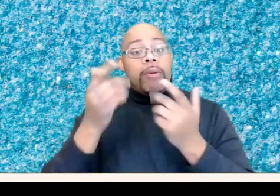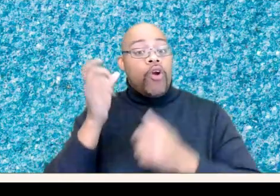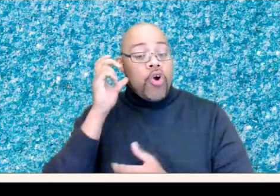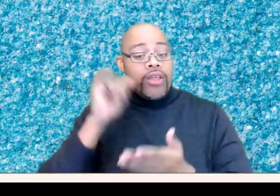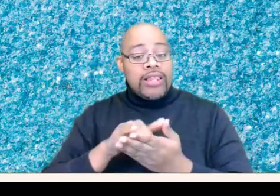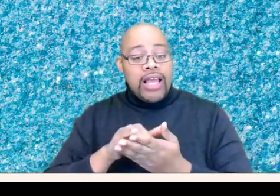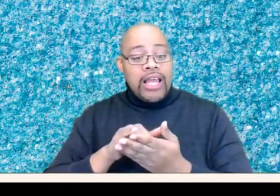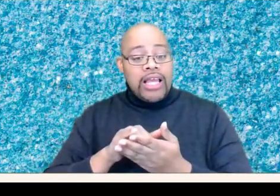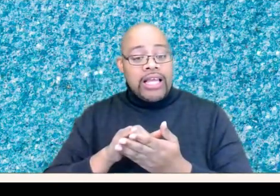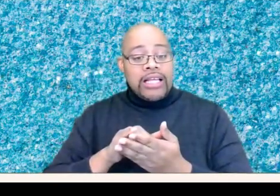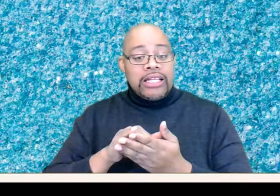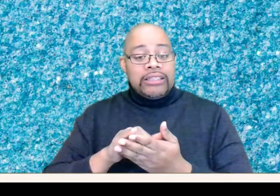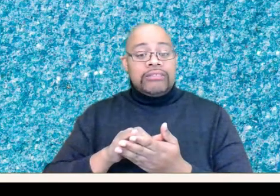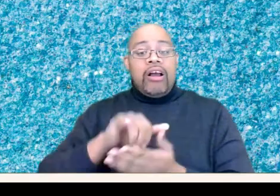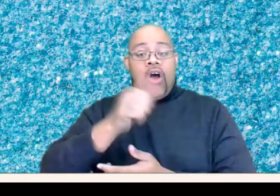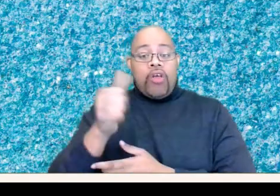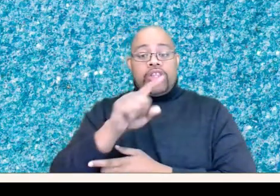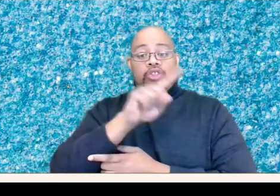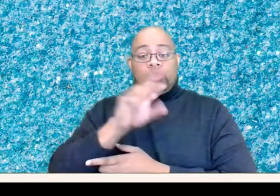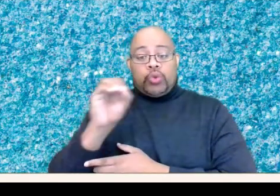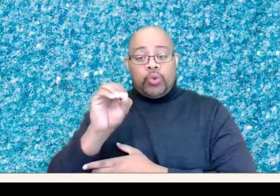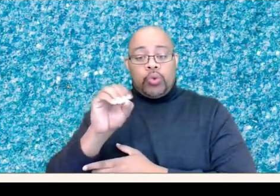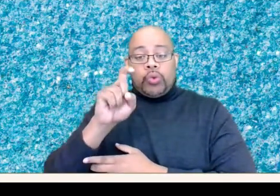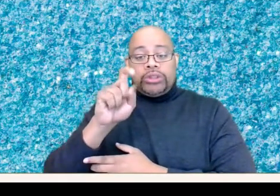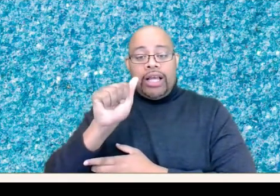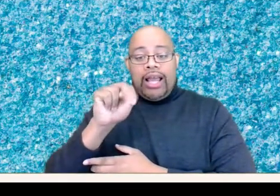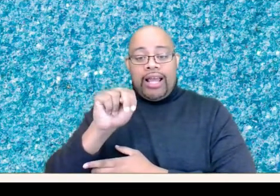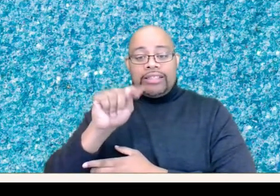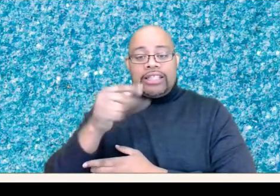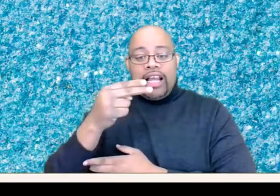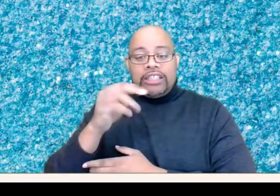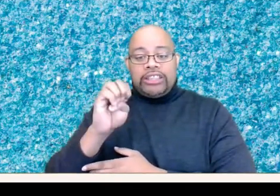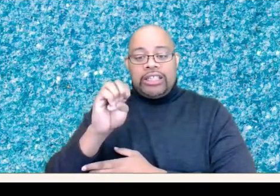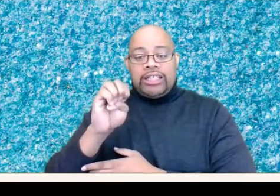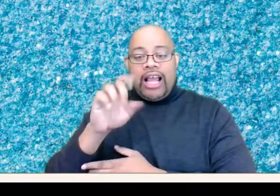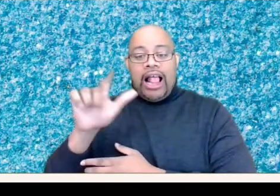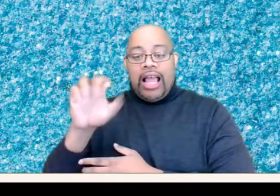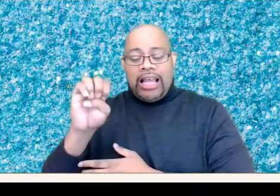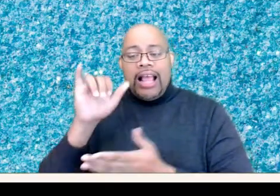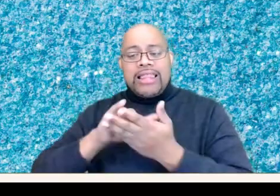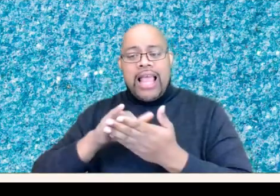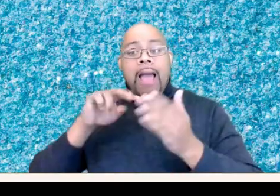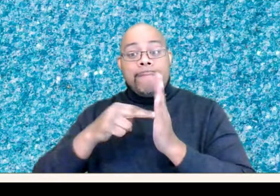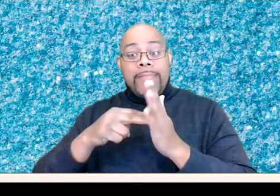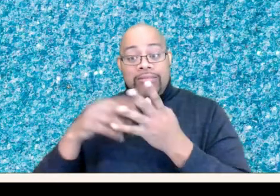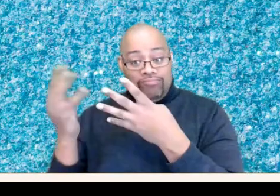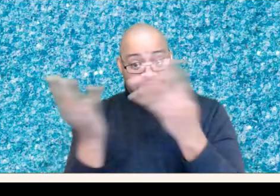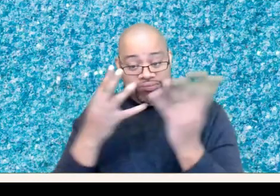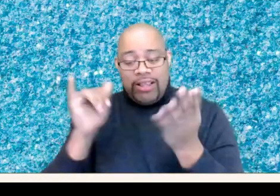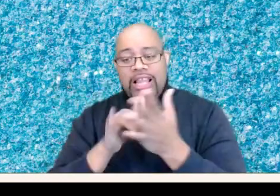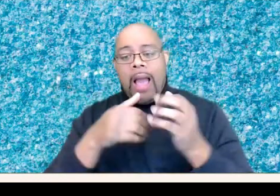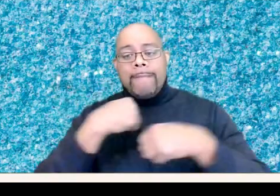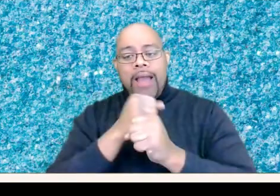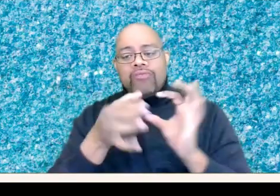is zooxanthellae. And zooxanthellae simply means dinoflagellates that form a symbiotic relationship with